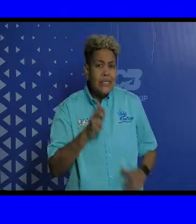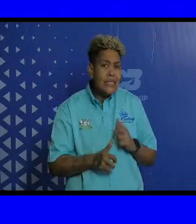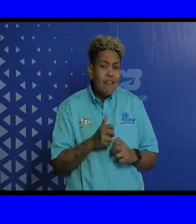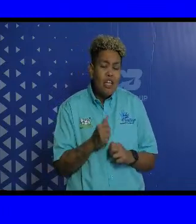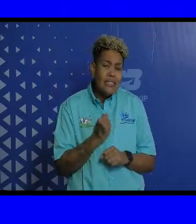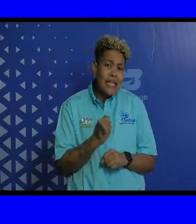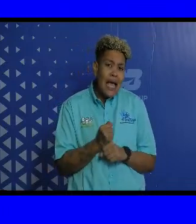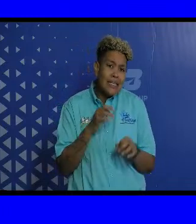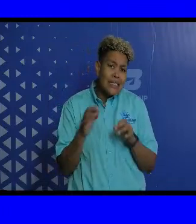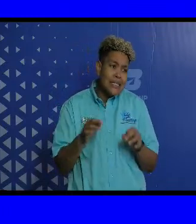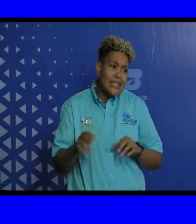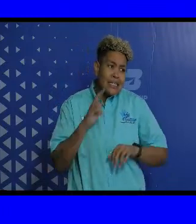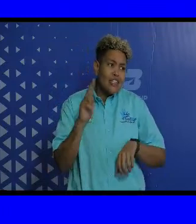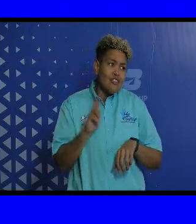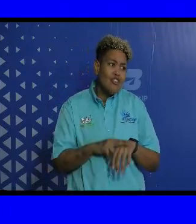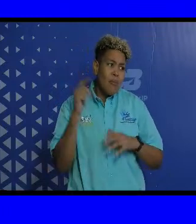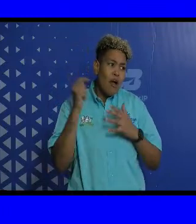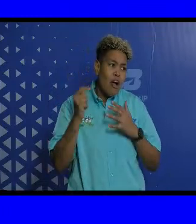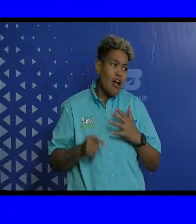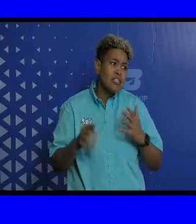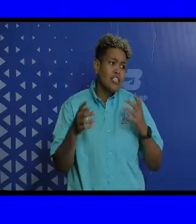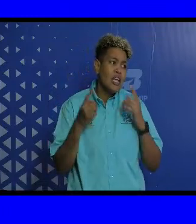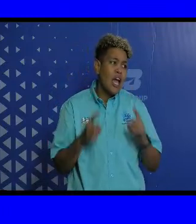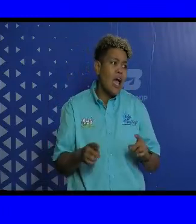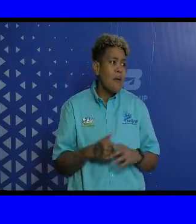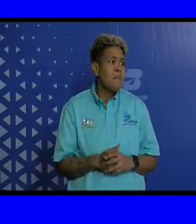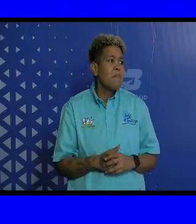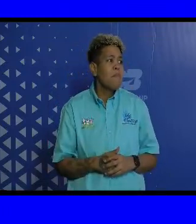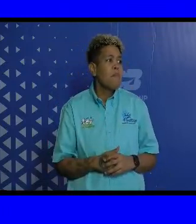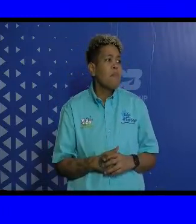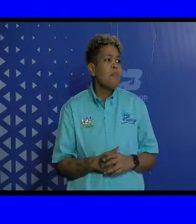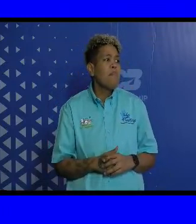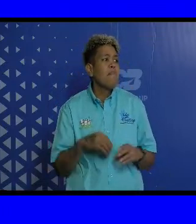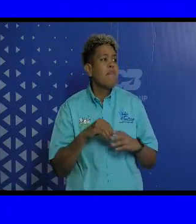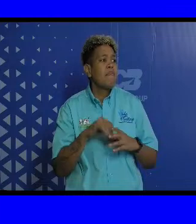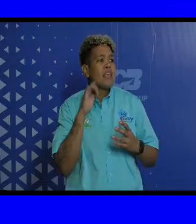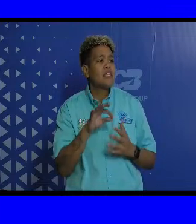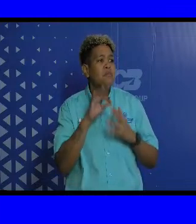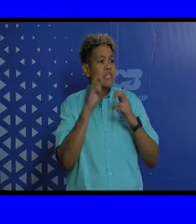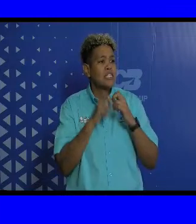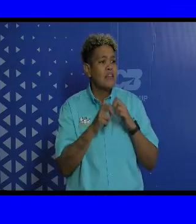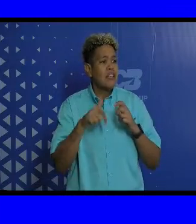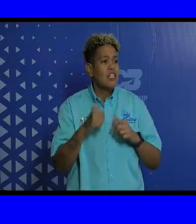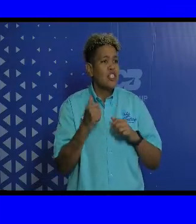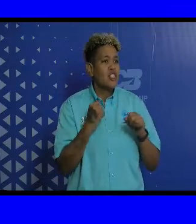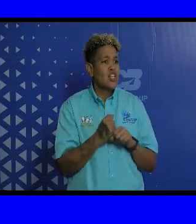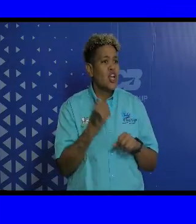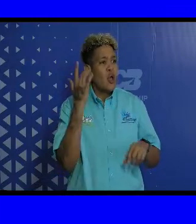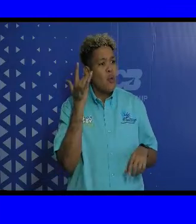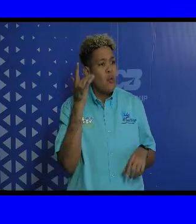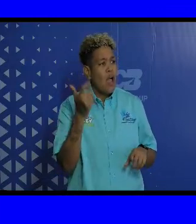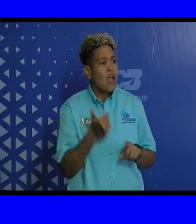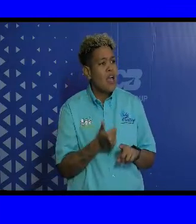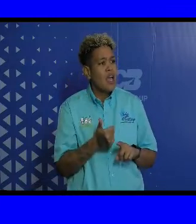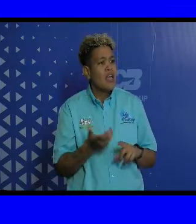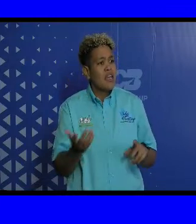task under normal conditions. It's especially difficult this year